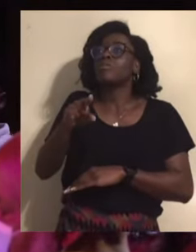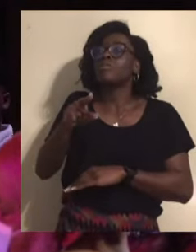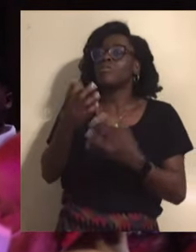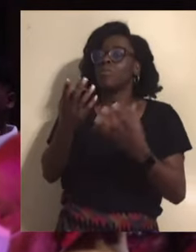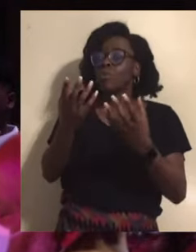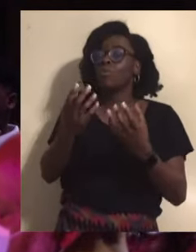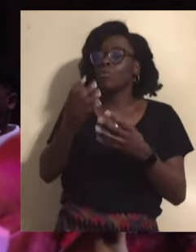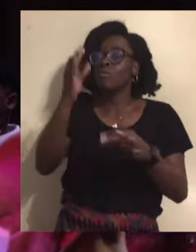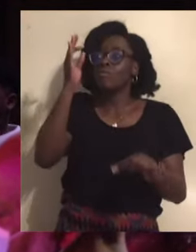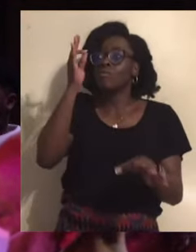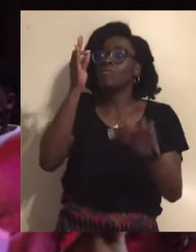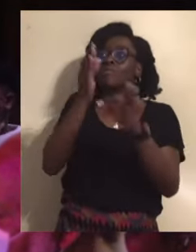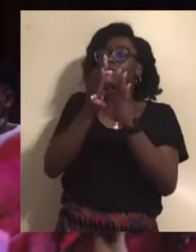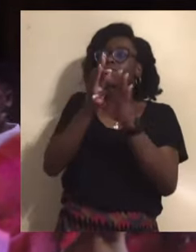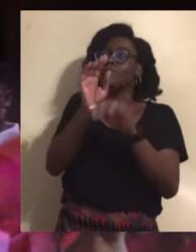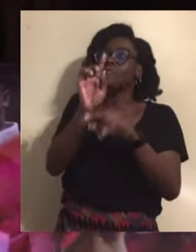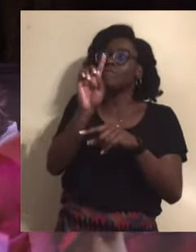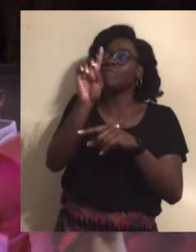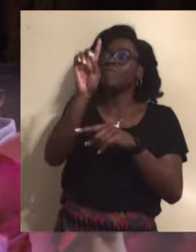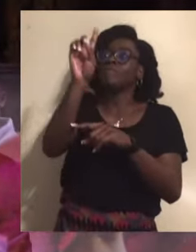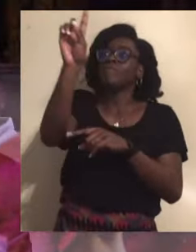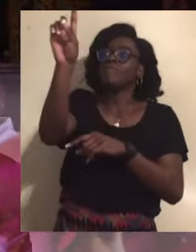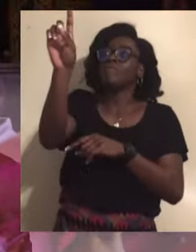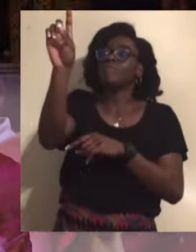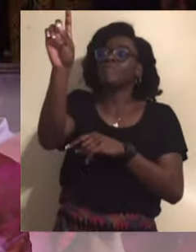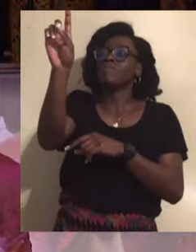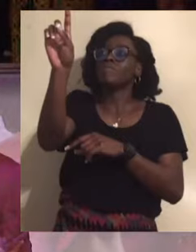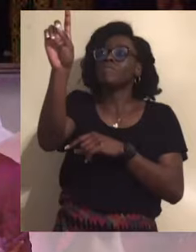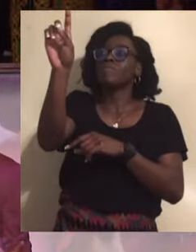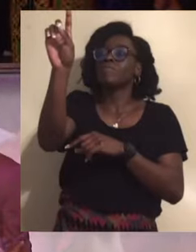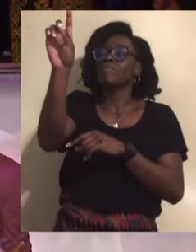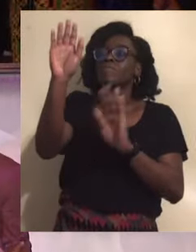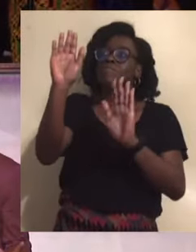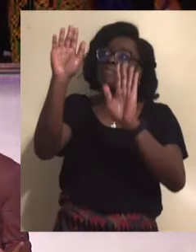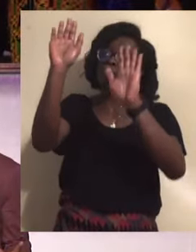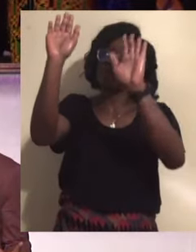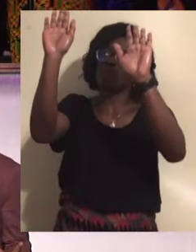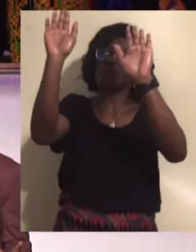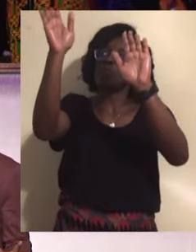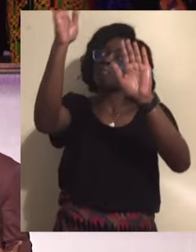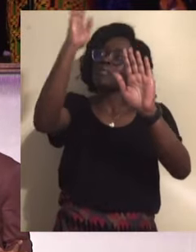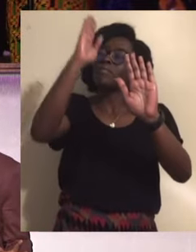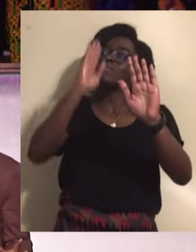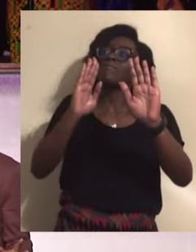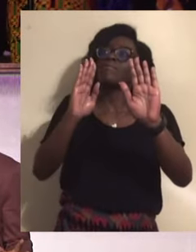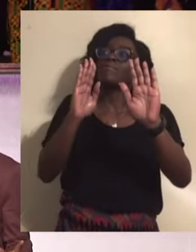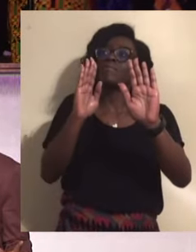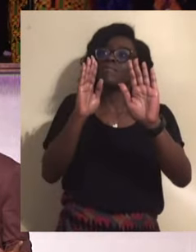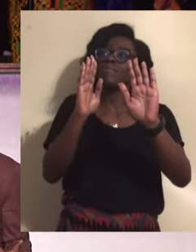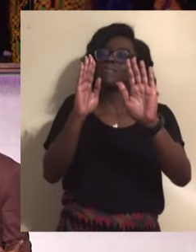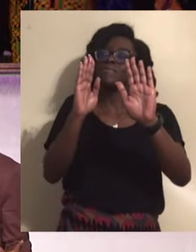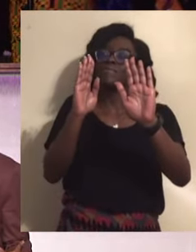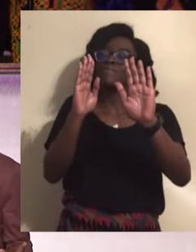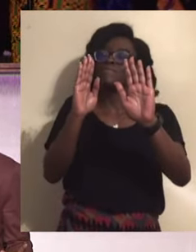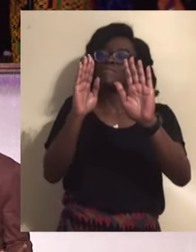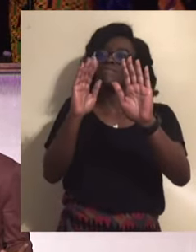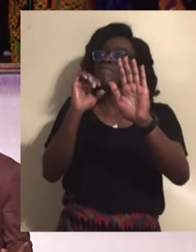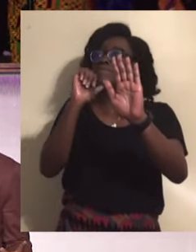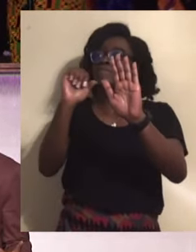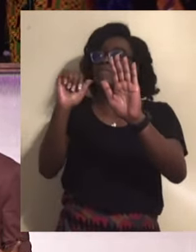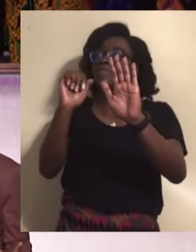hands to the plow, as it were, that, Father, we will not turn back. We will not give